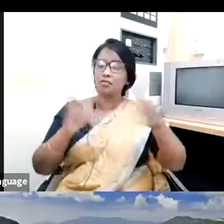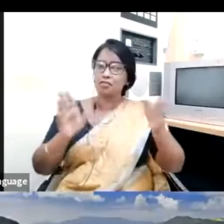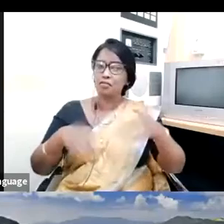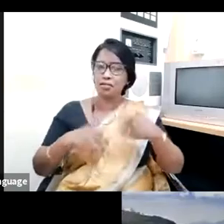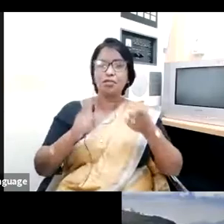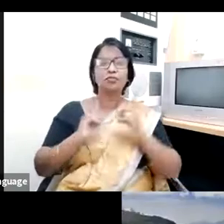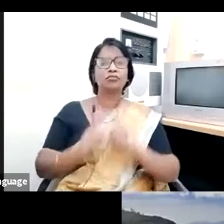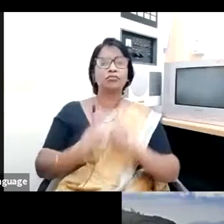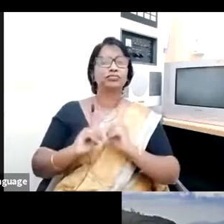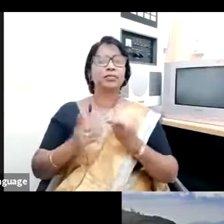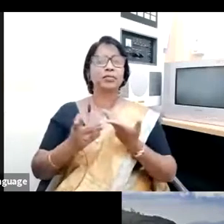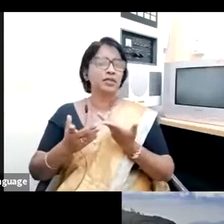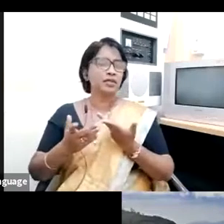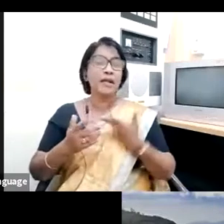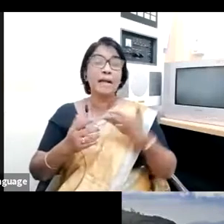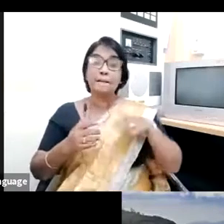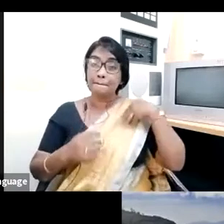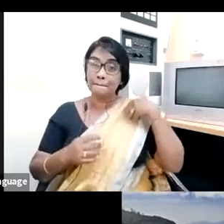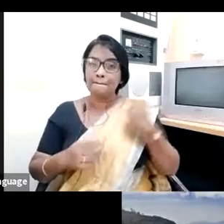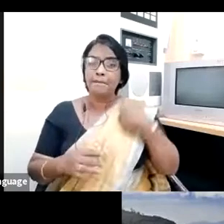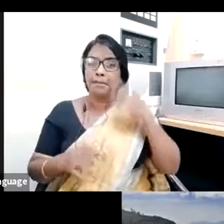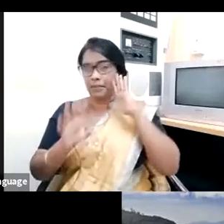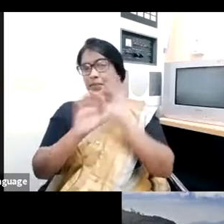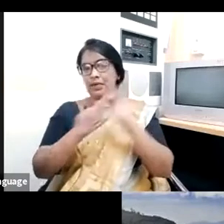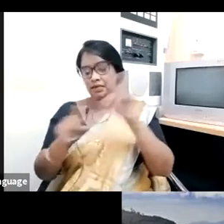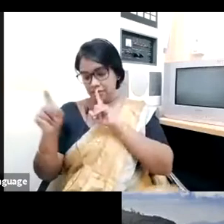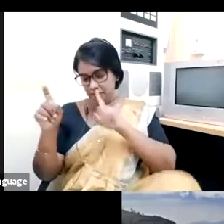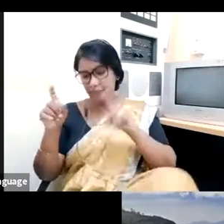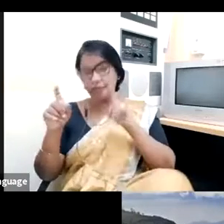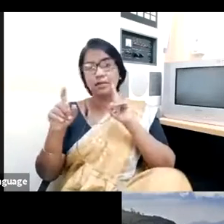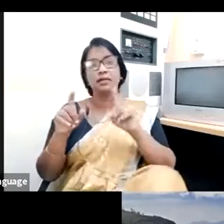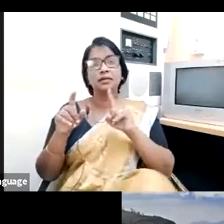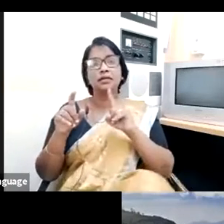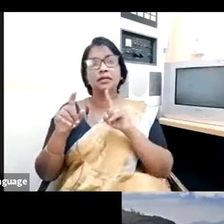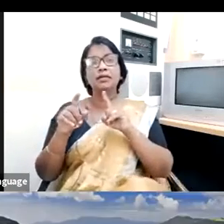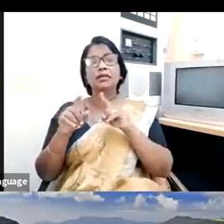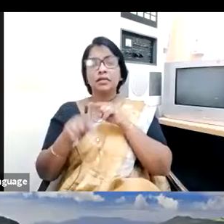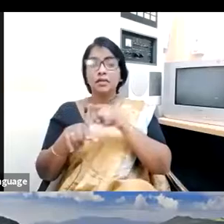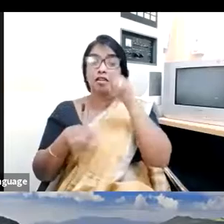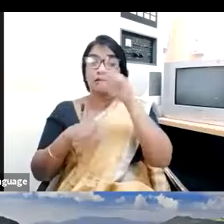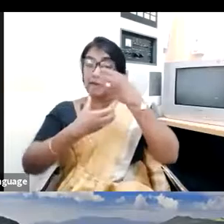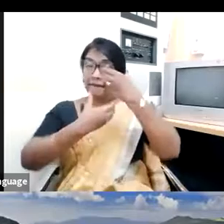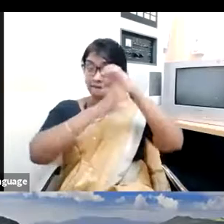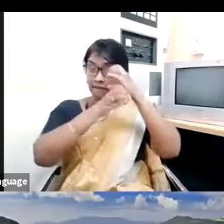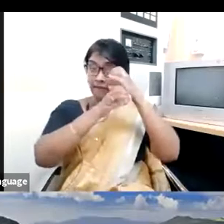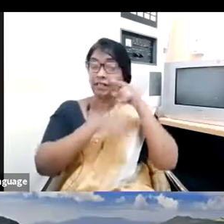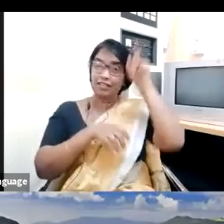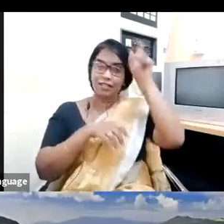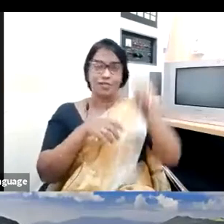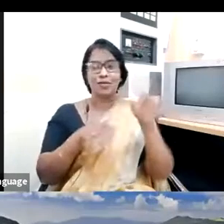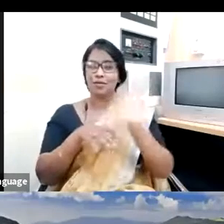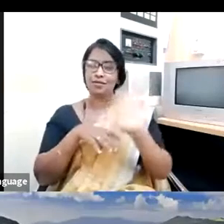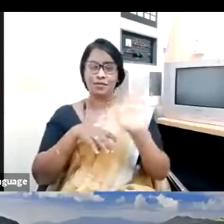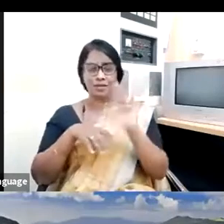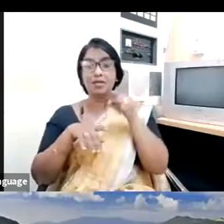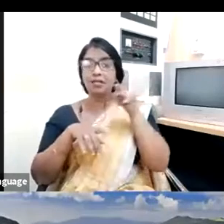give all of you. You don't have to be a scientist, but both Roshan and Bhatia